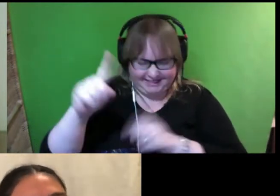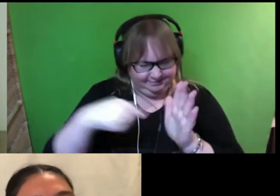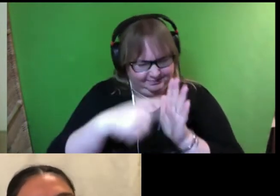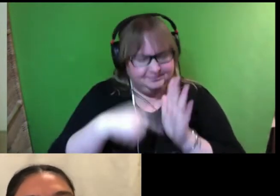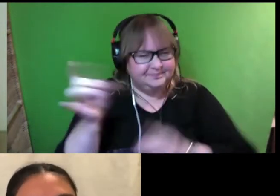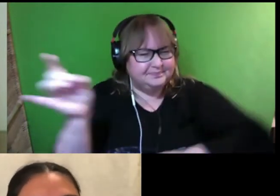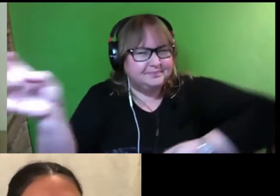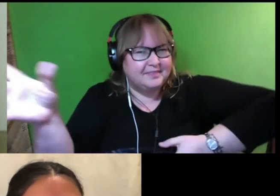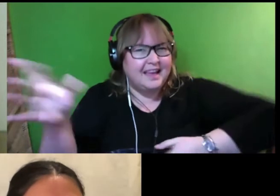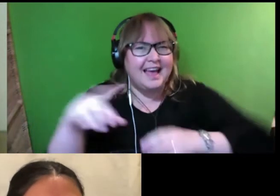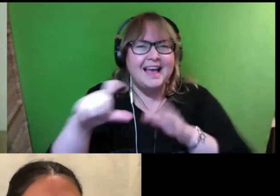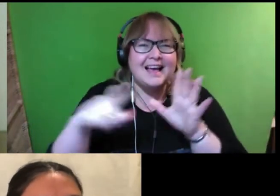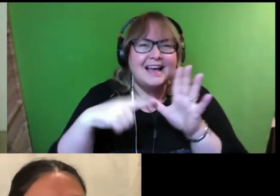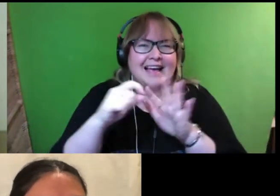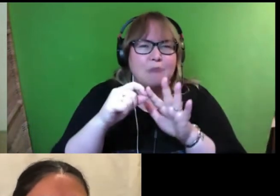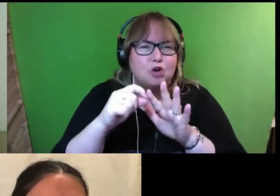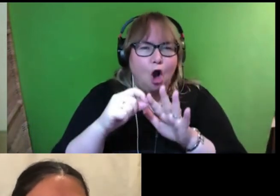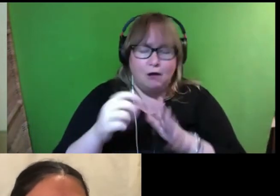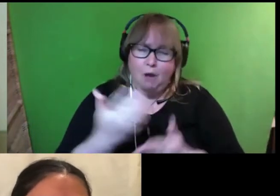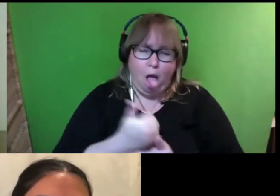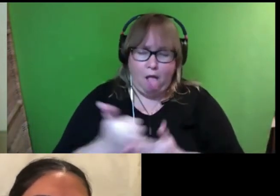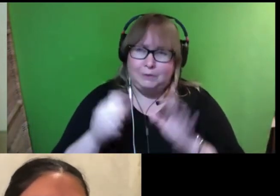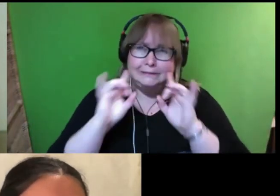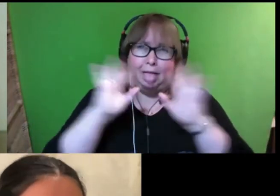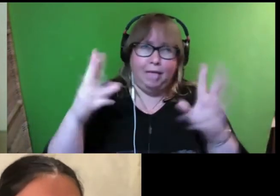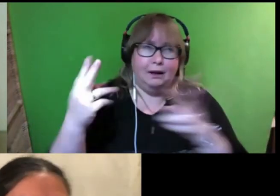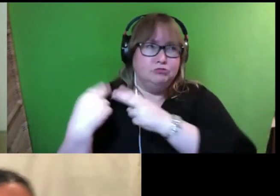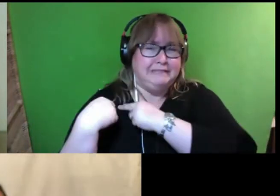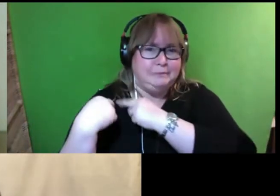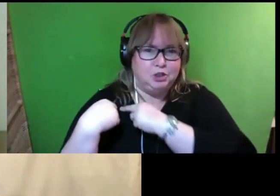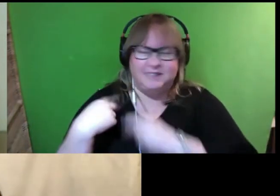it's like responsibility. Okay, I get